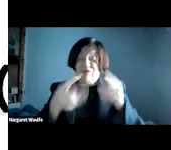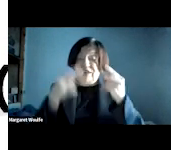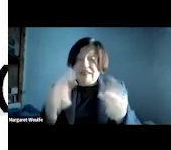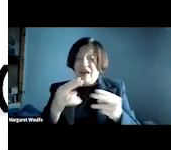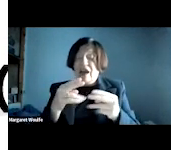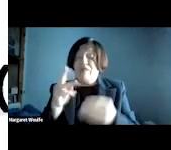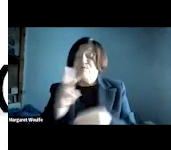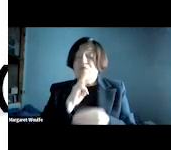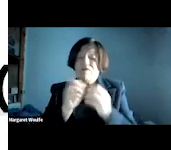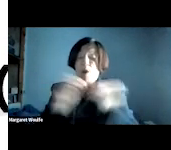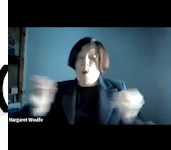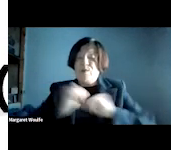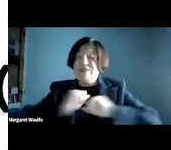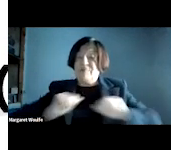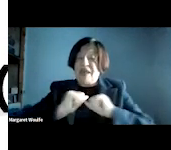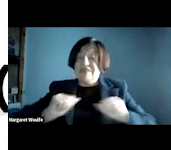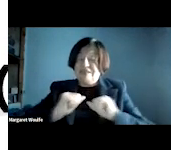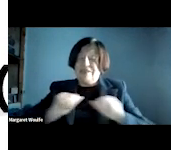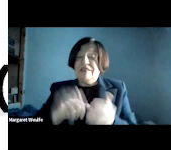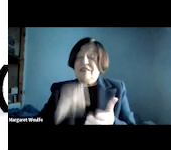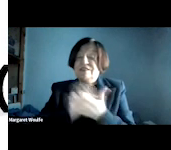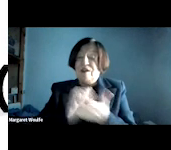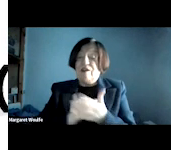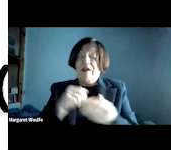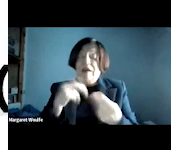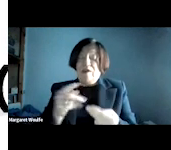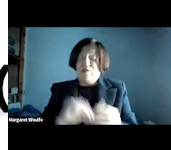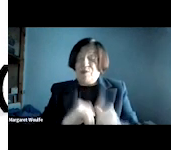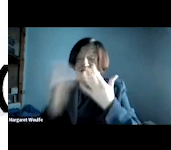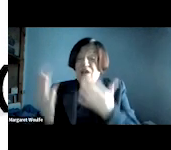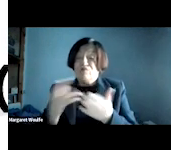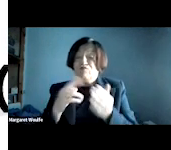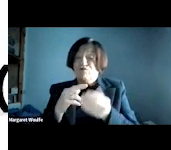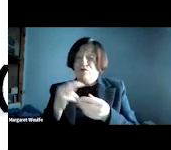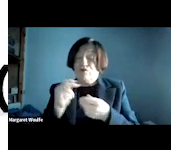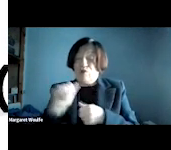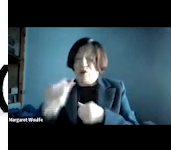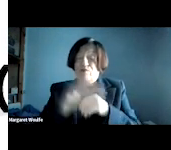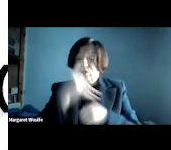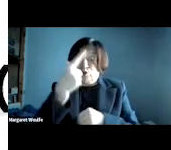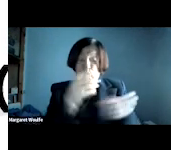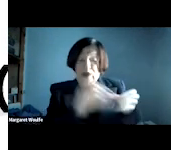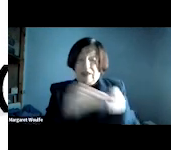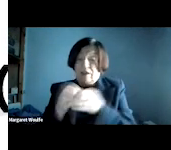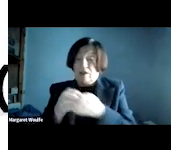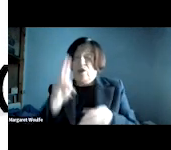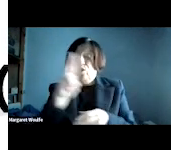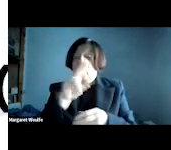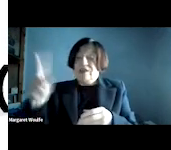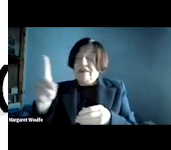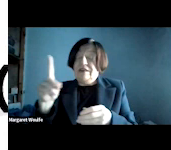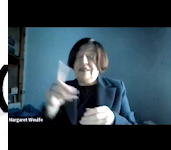open spaces. This document provides requirements and recommendations for 2 categories of universal design